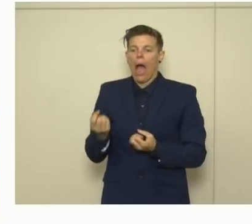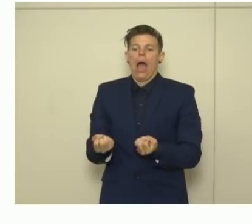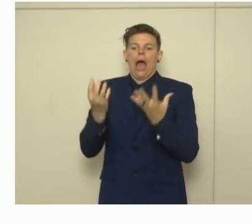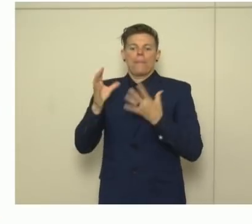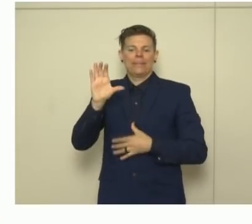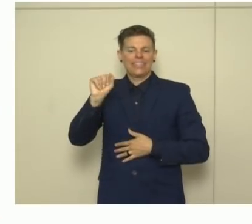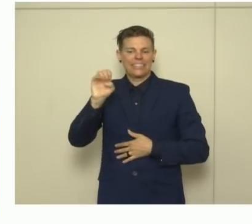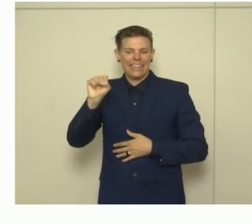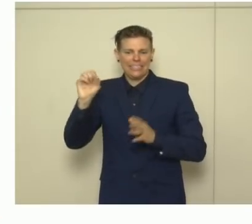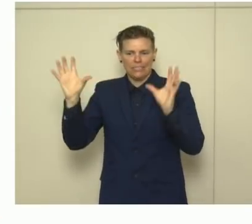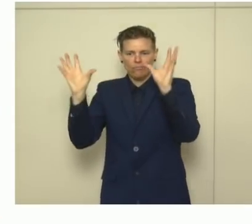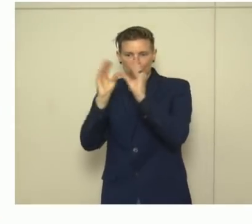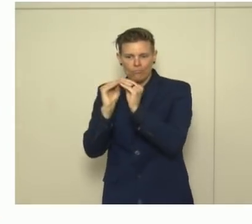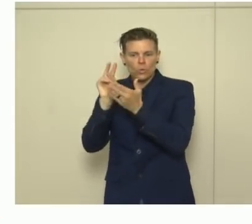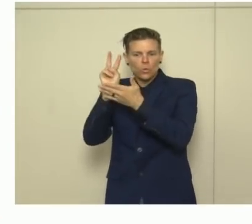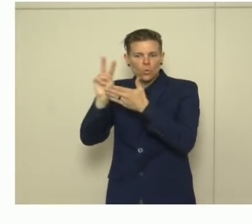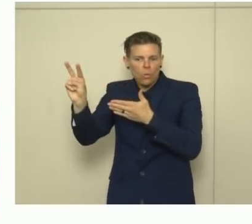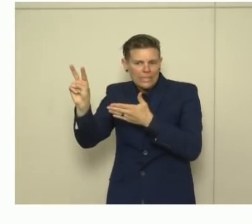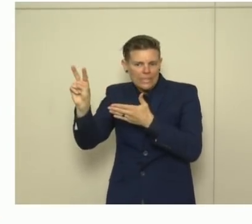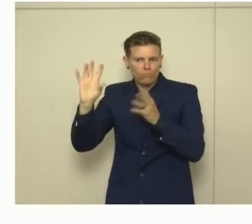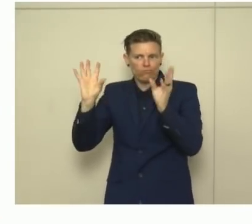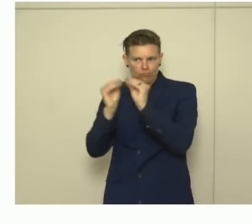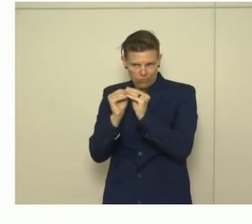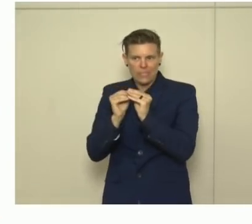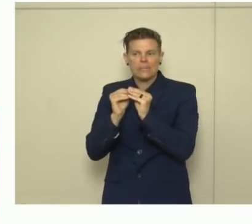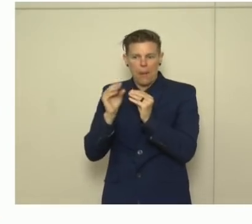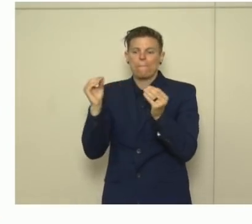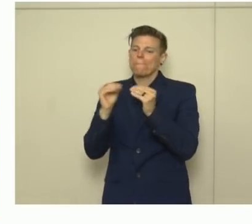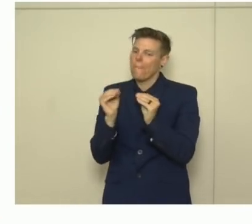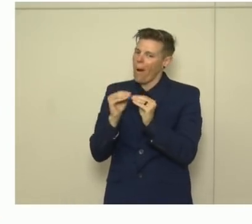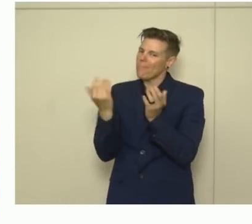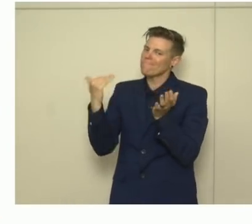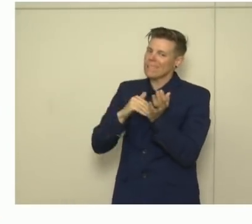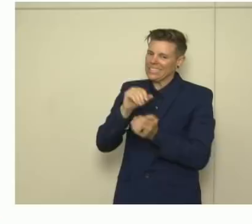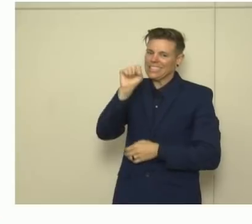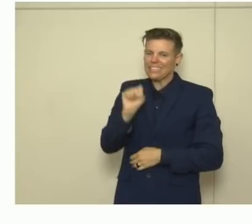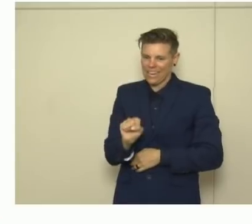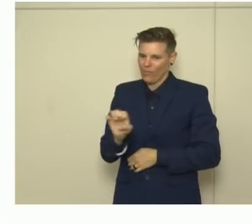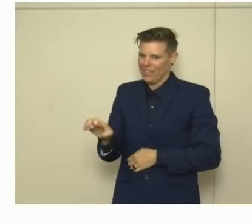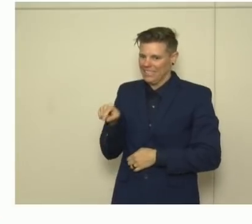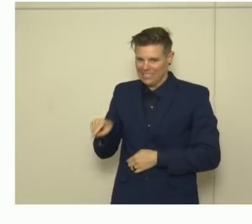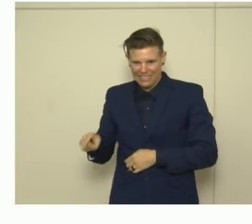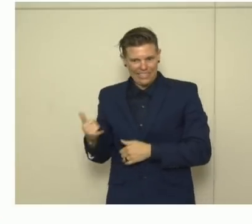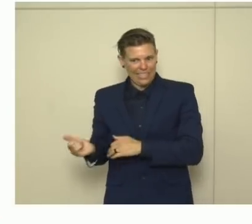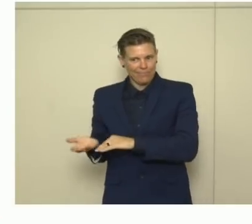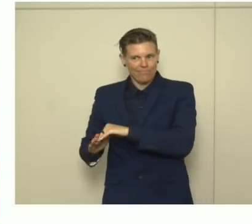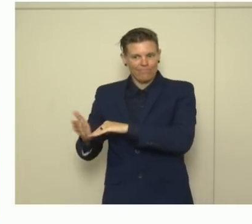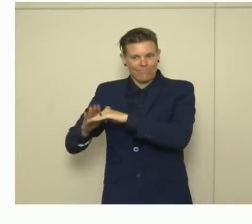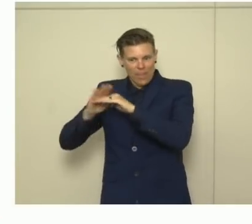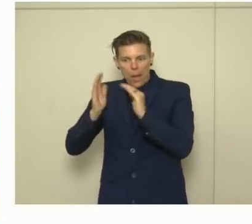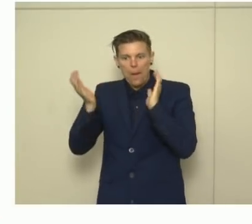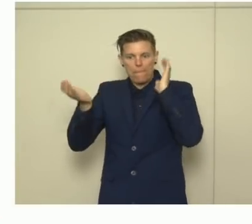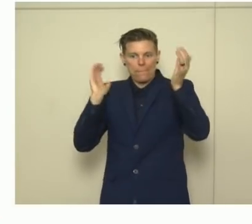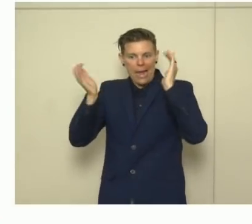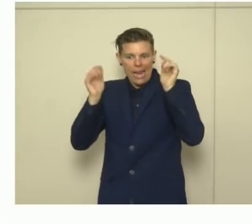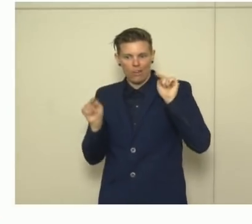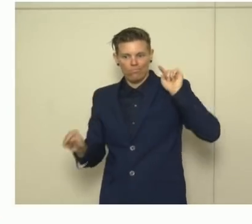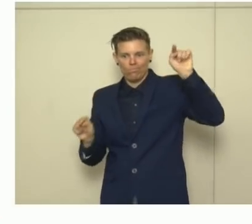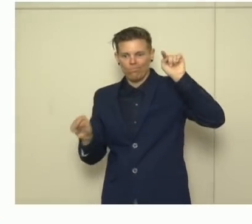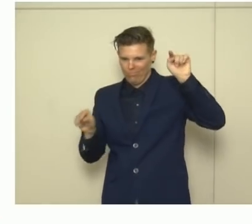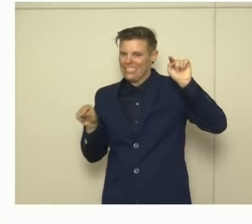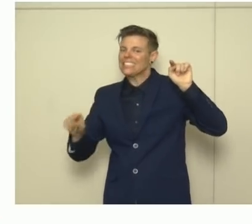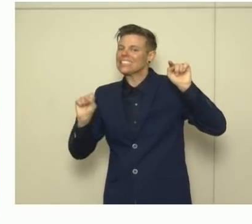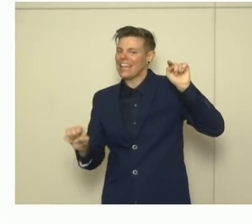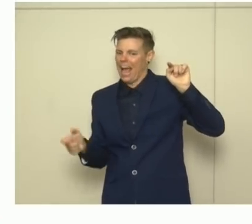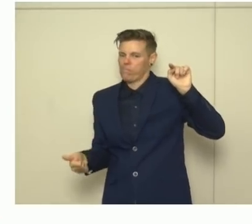more activity in the southeast part of the state than there is in the northwest. Bernalillo still has a large